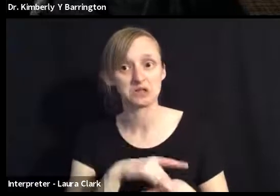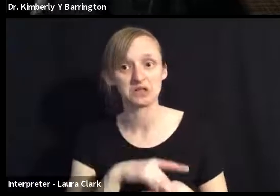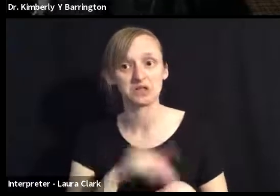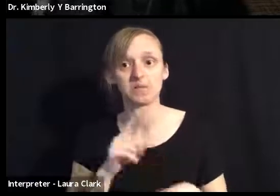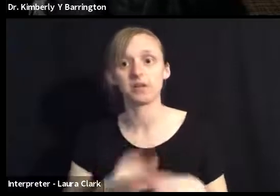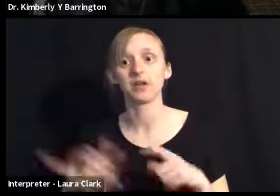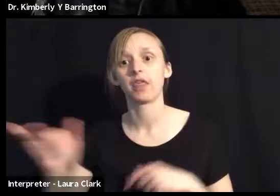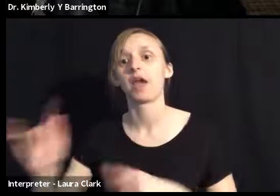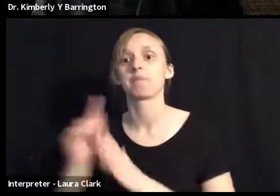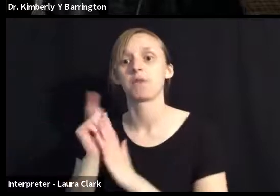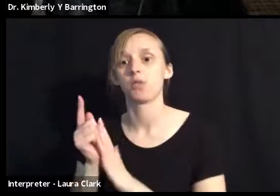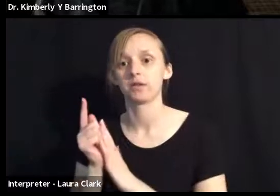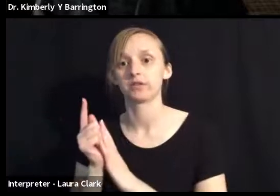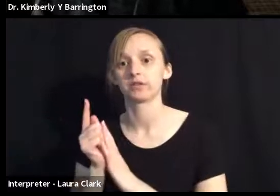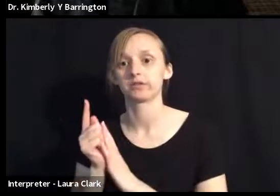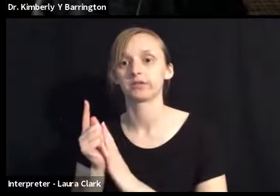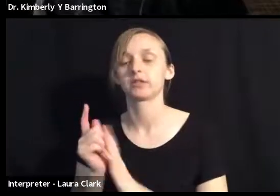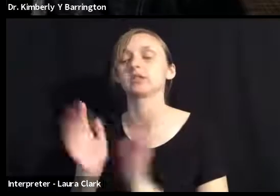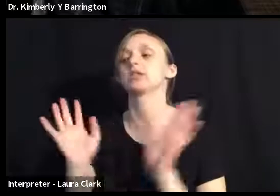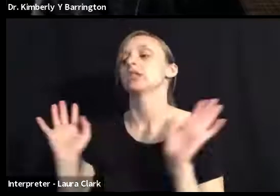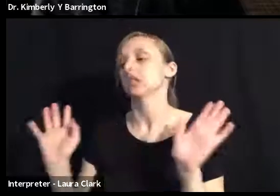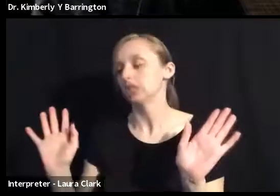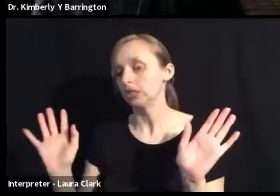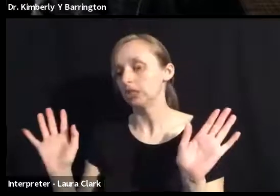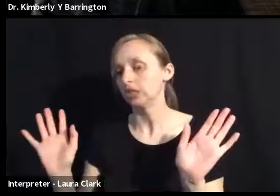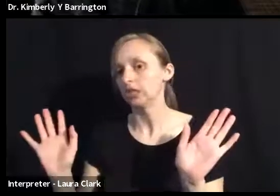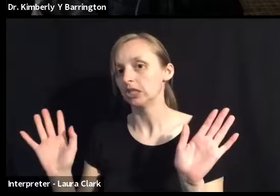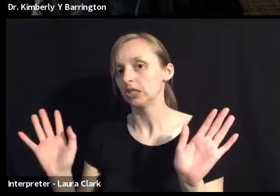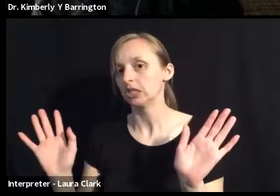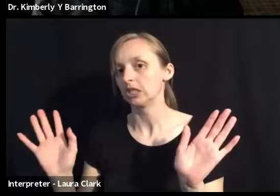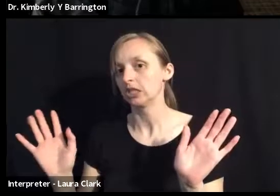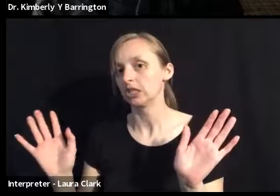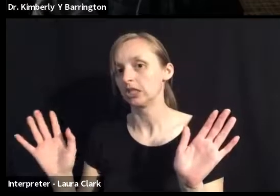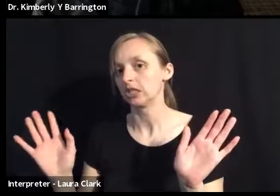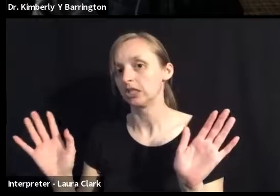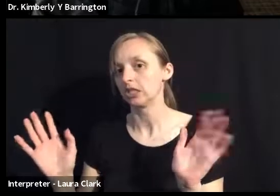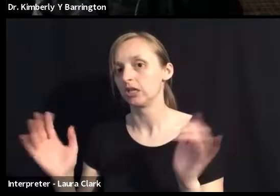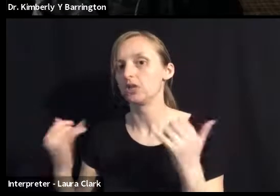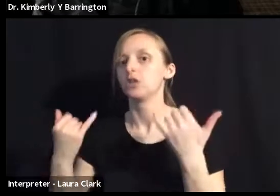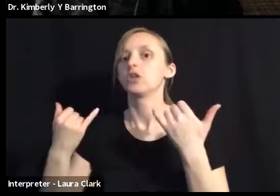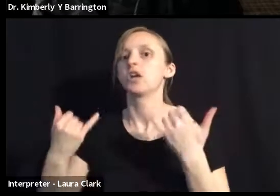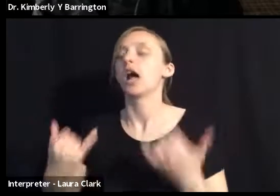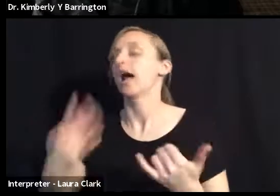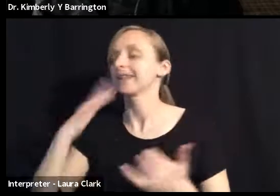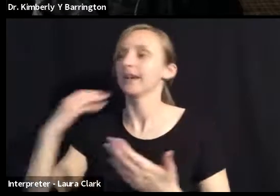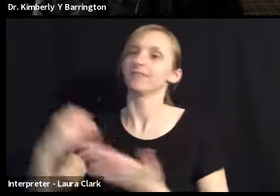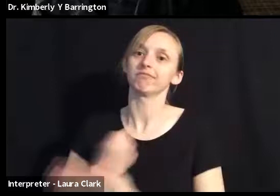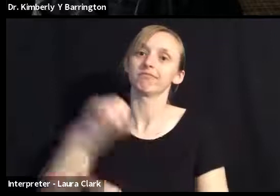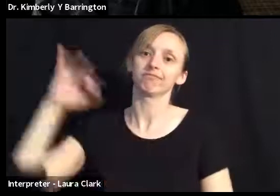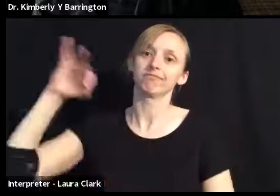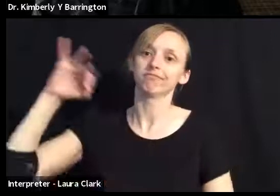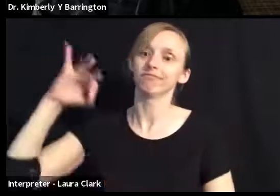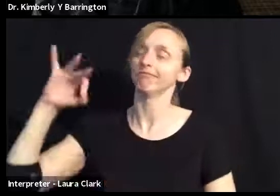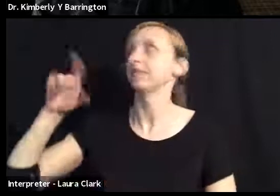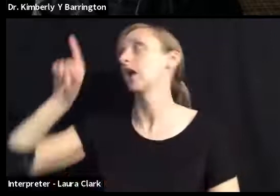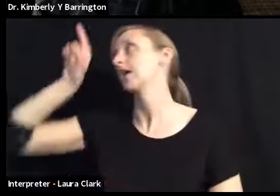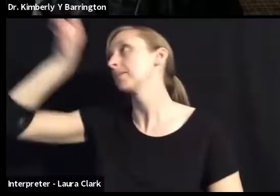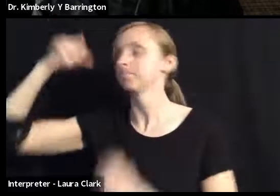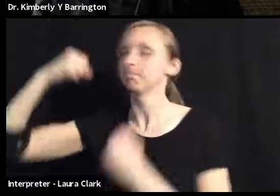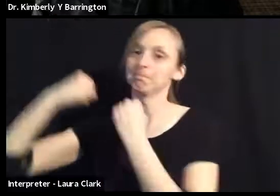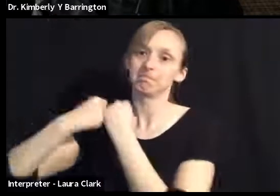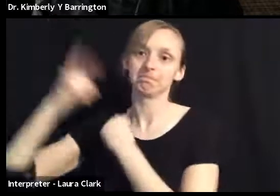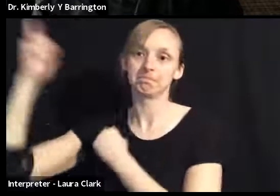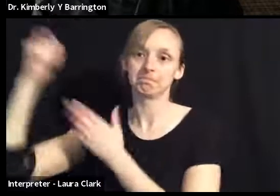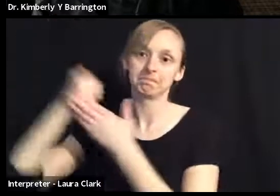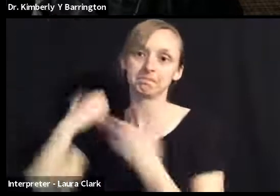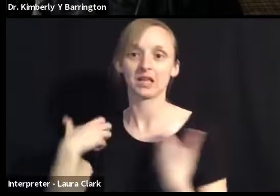knew then that this right here, that moment was going to be a testament of his true healing. And I want to be